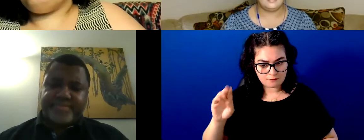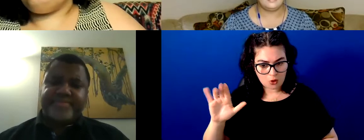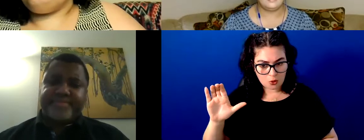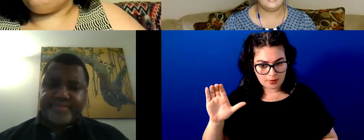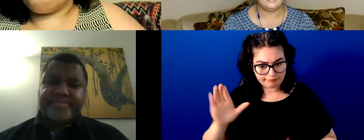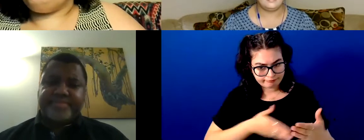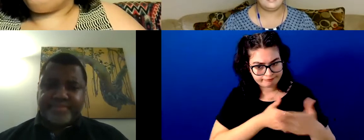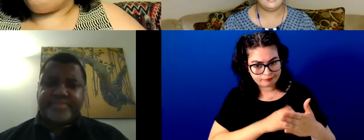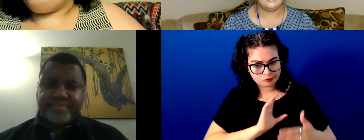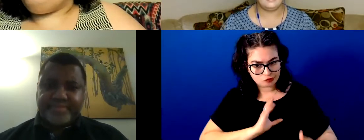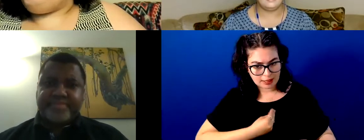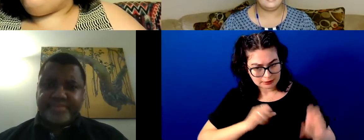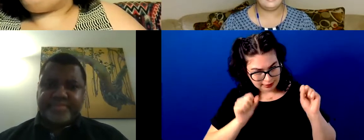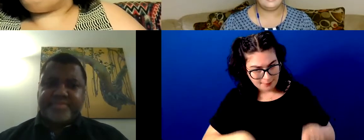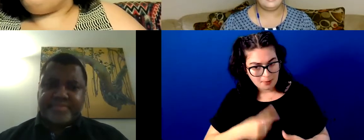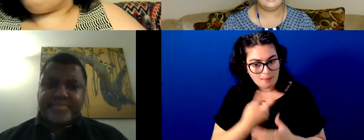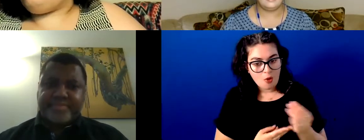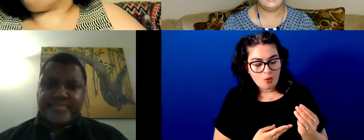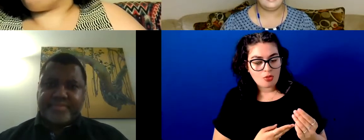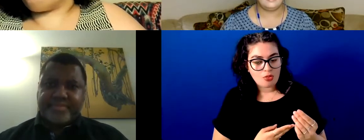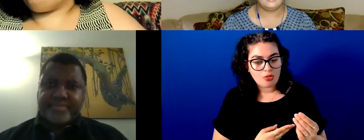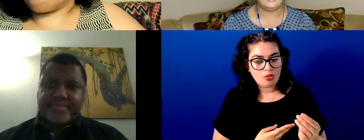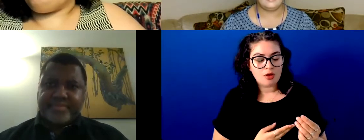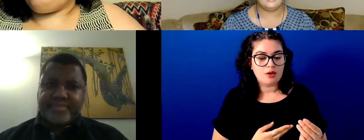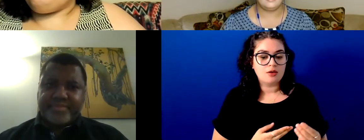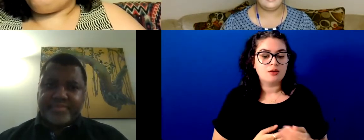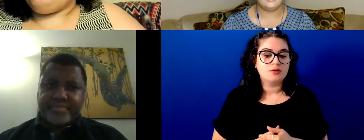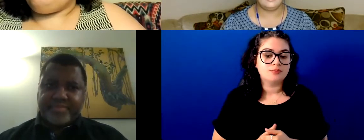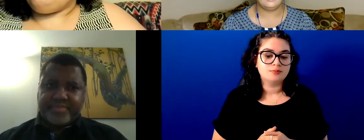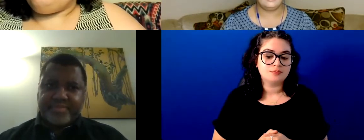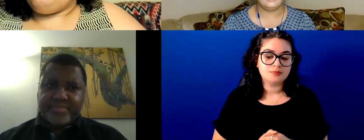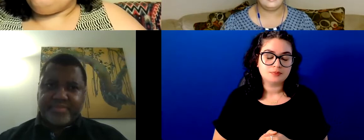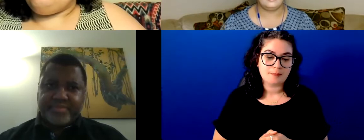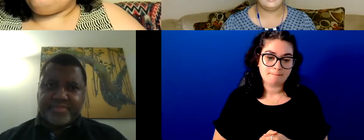And the amount of like,